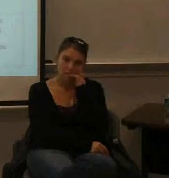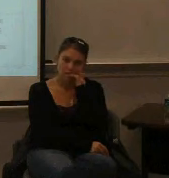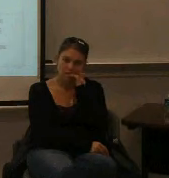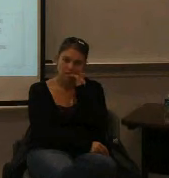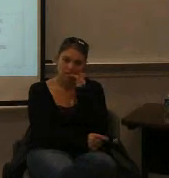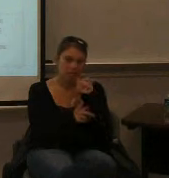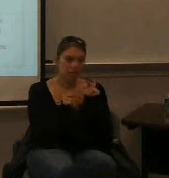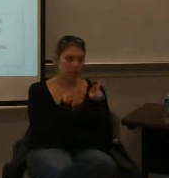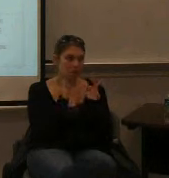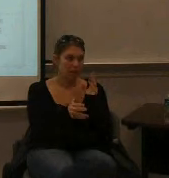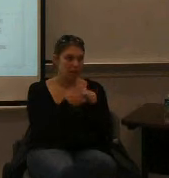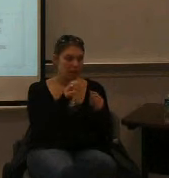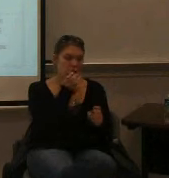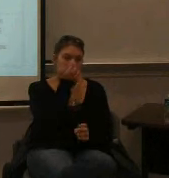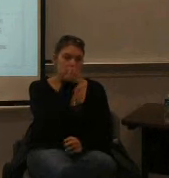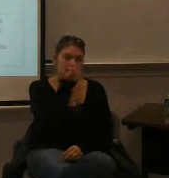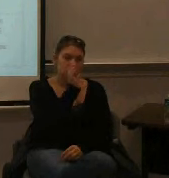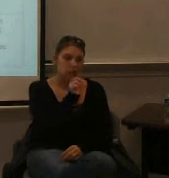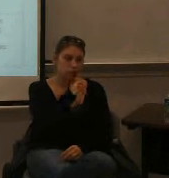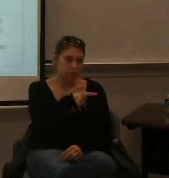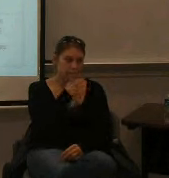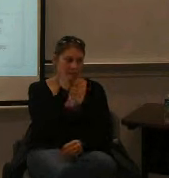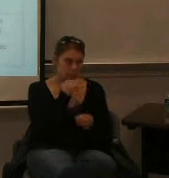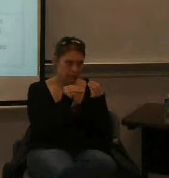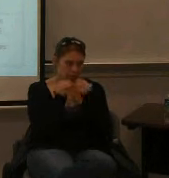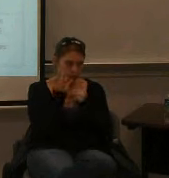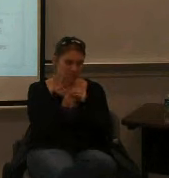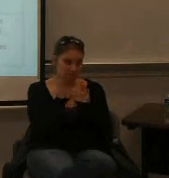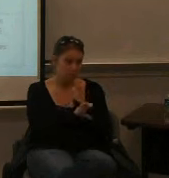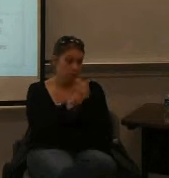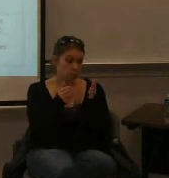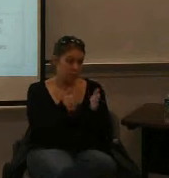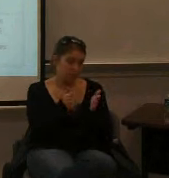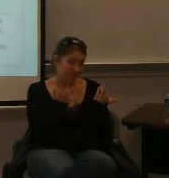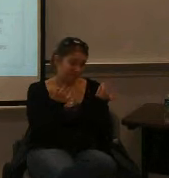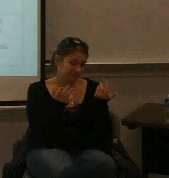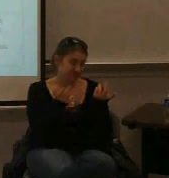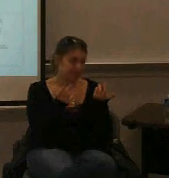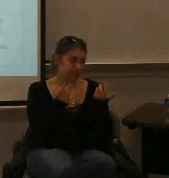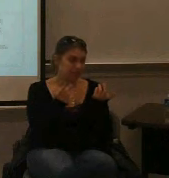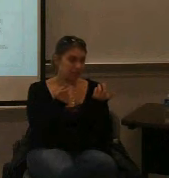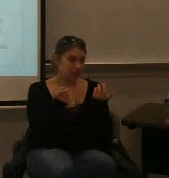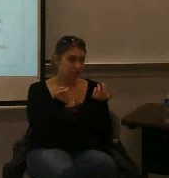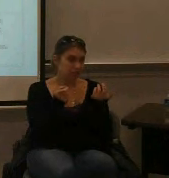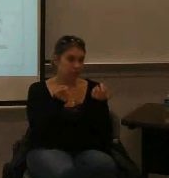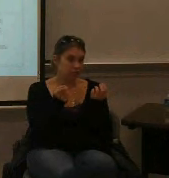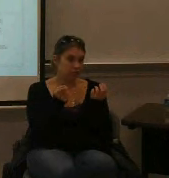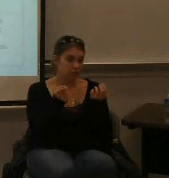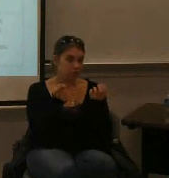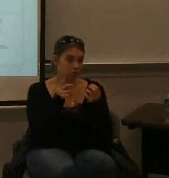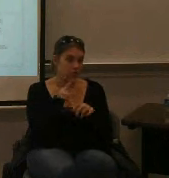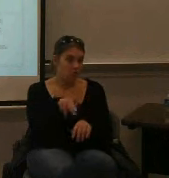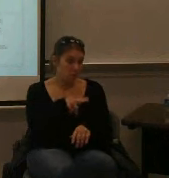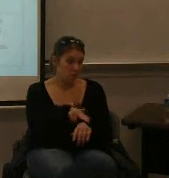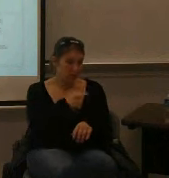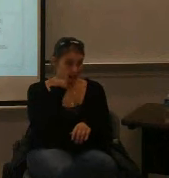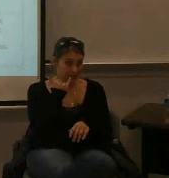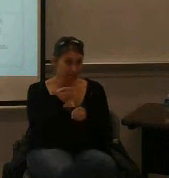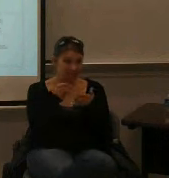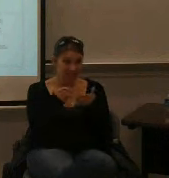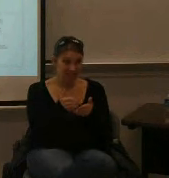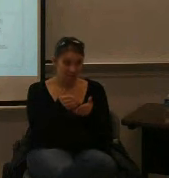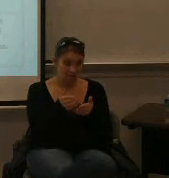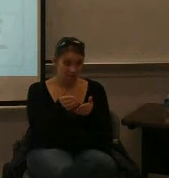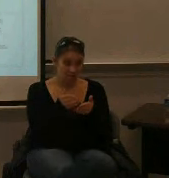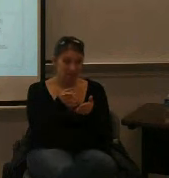the macrophytes, and it's a fairly cheap way. You'll usually, if they're allowed